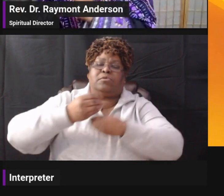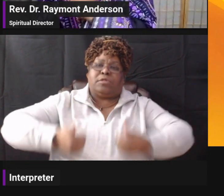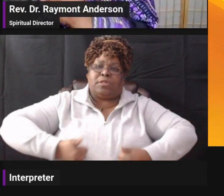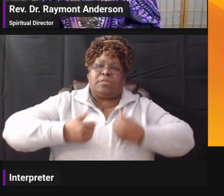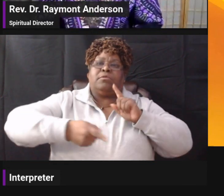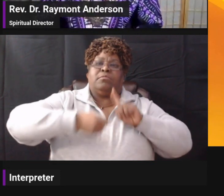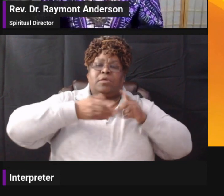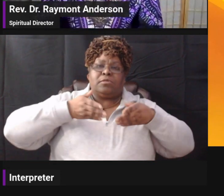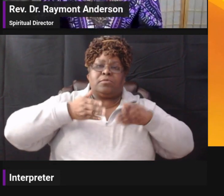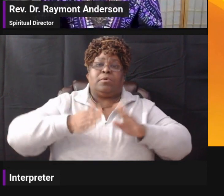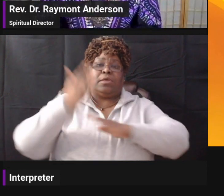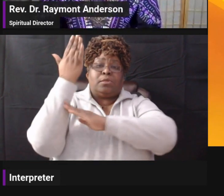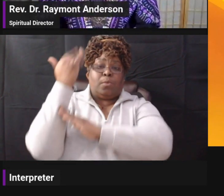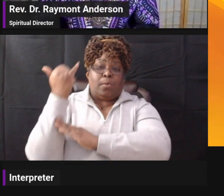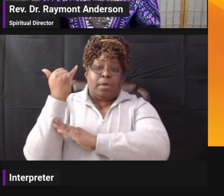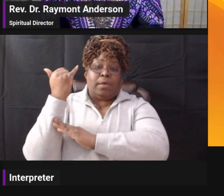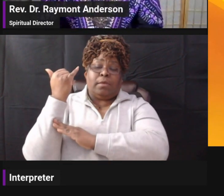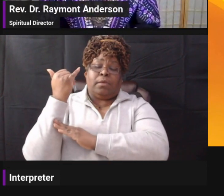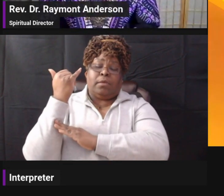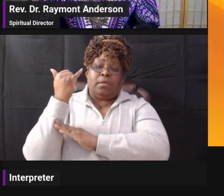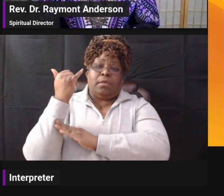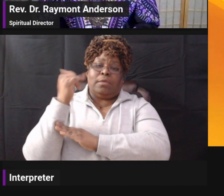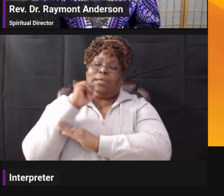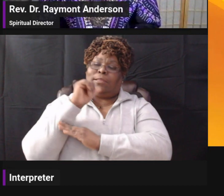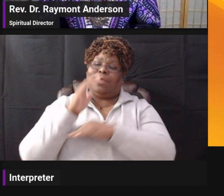more life-affirming ways? Because again,